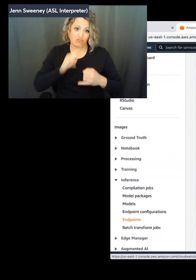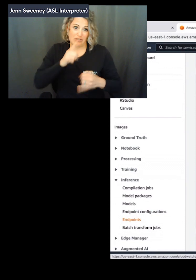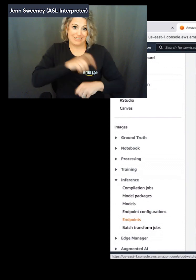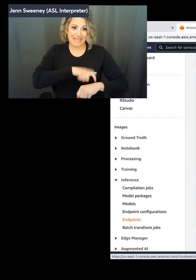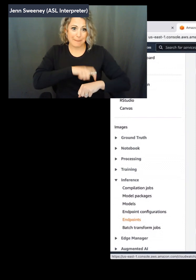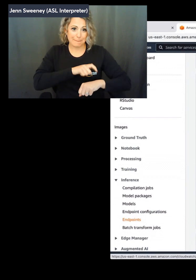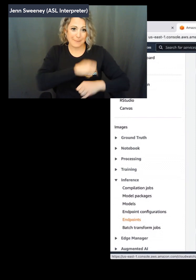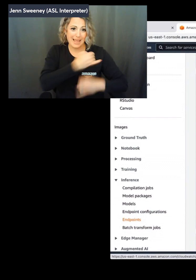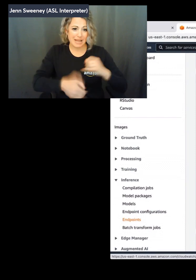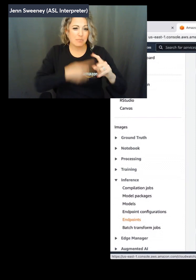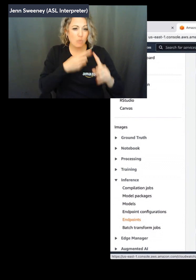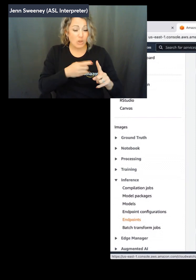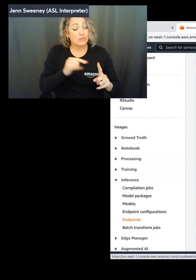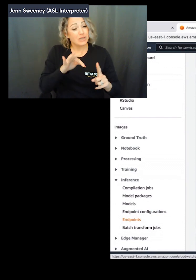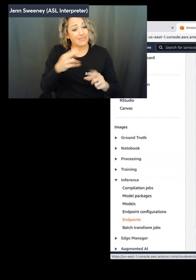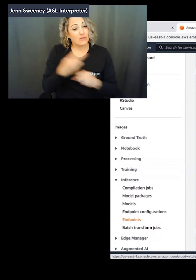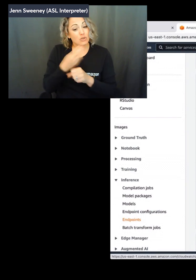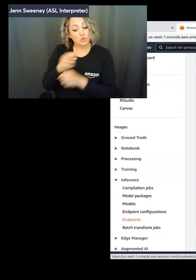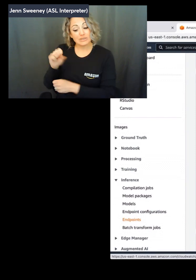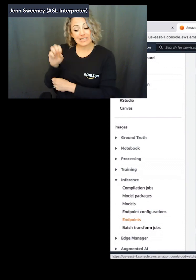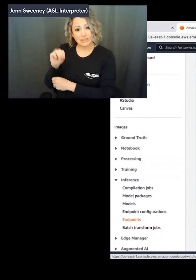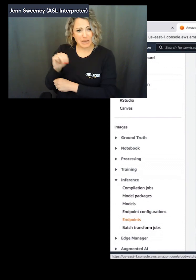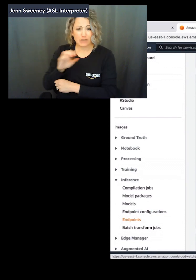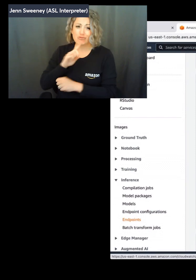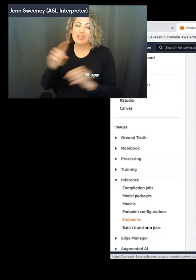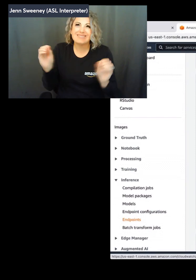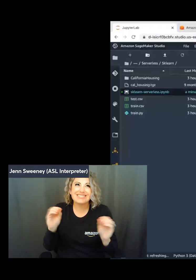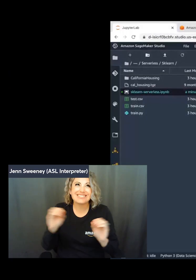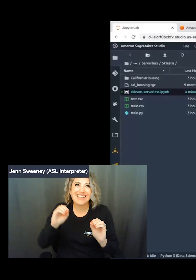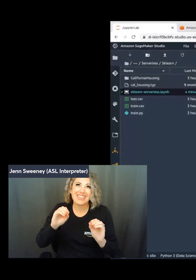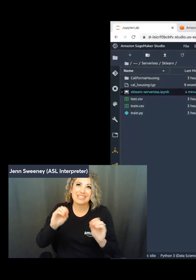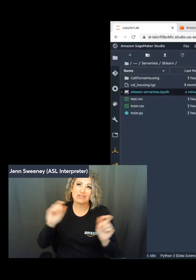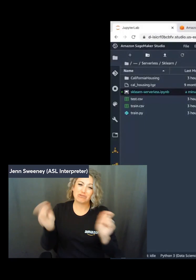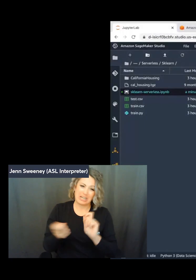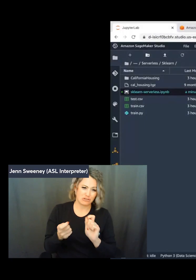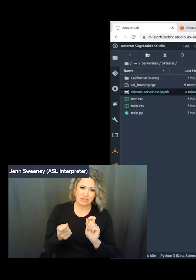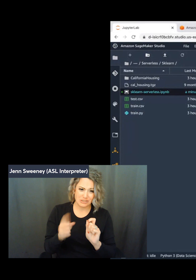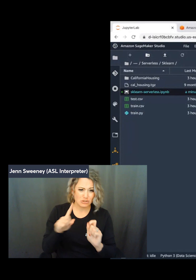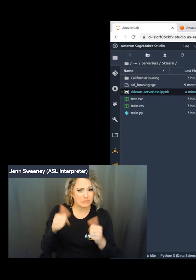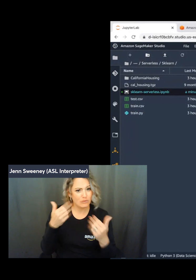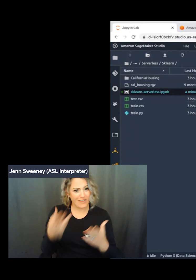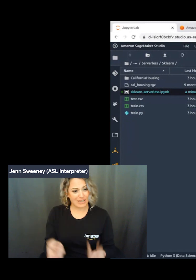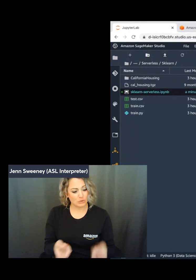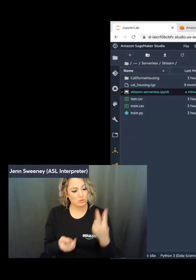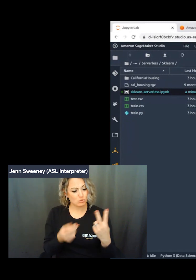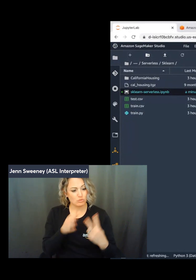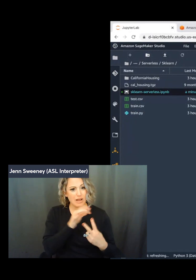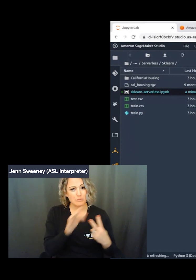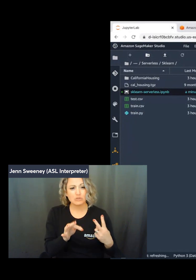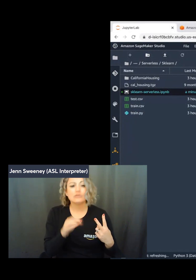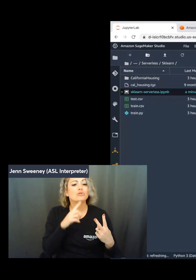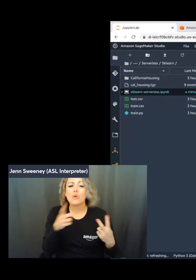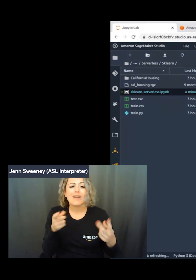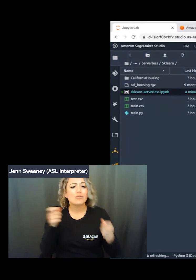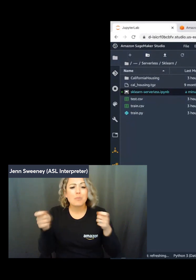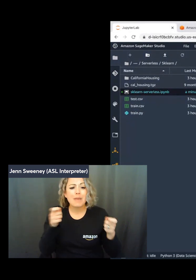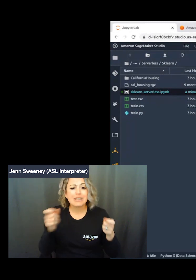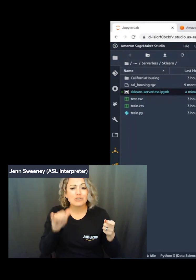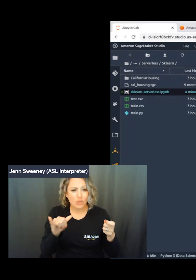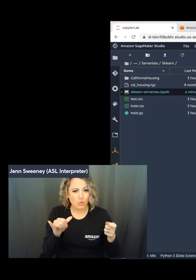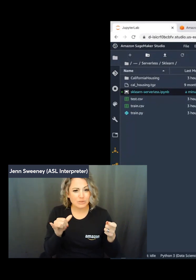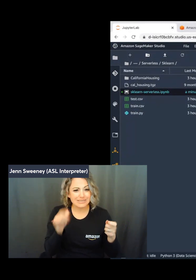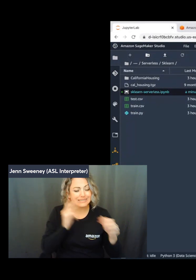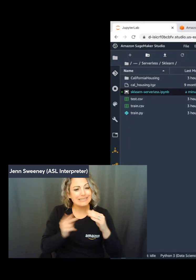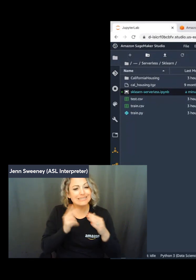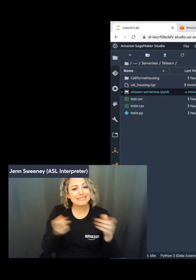before and used real-time inference, in reality, nothing changes. All you're doing is providing these two options, and you don't have to manage the instances anymore. You don't need to worry